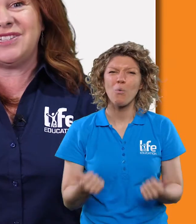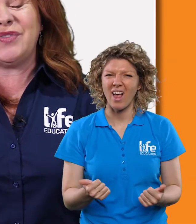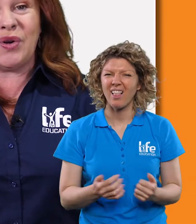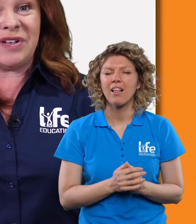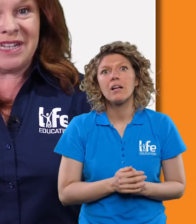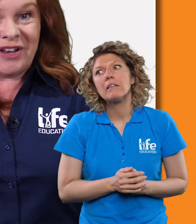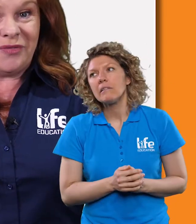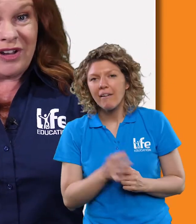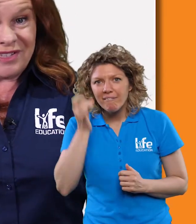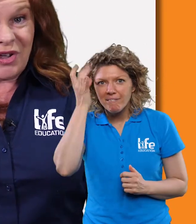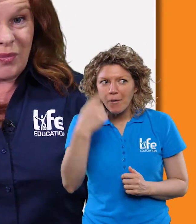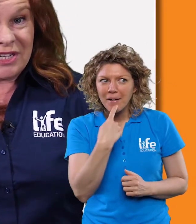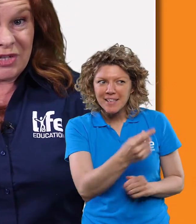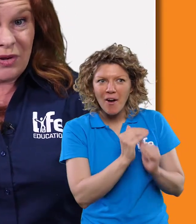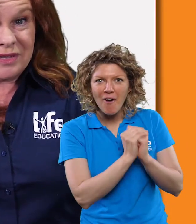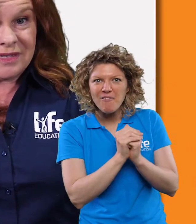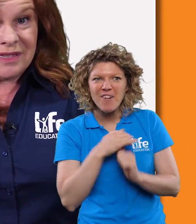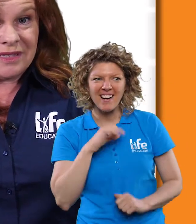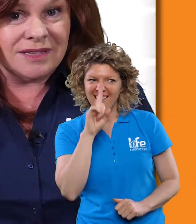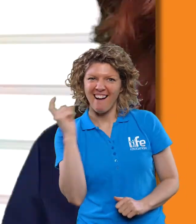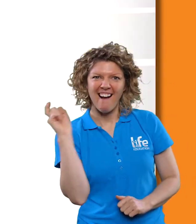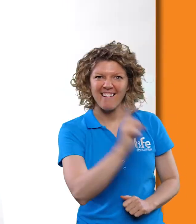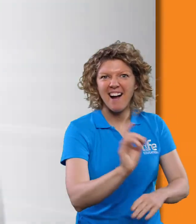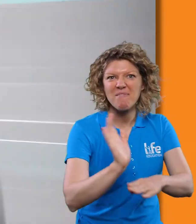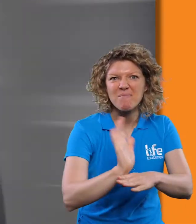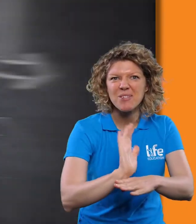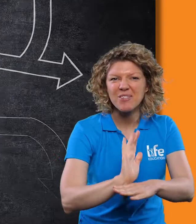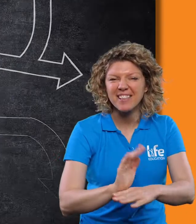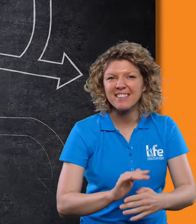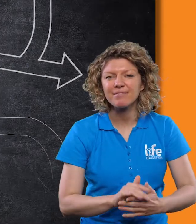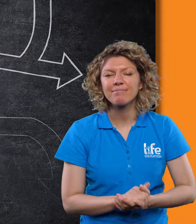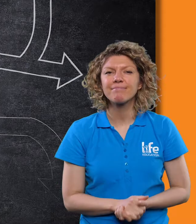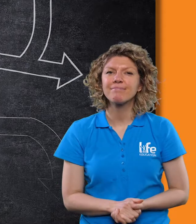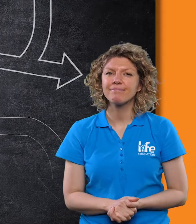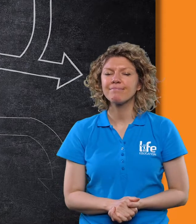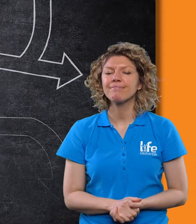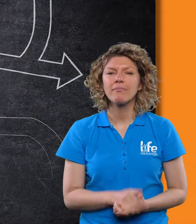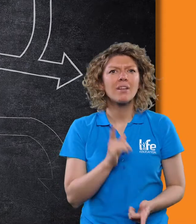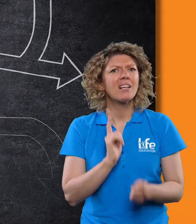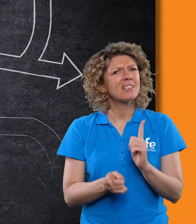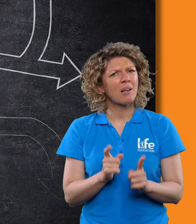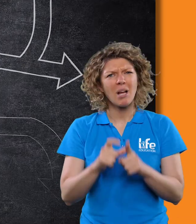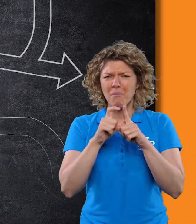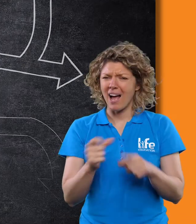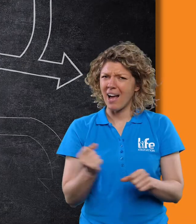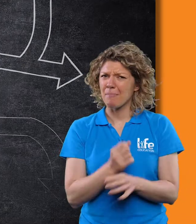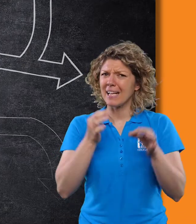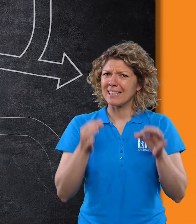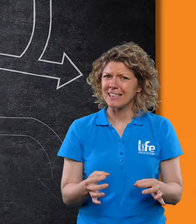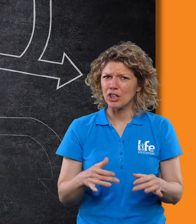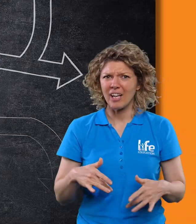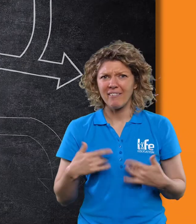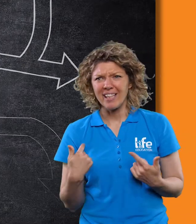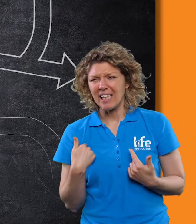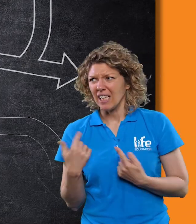Gabby had just forgotten to let her friends know where she was. It can be hard for us to make decisions when we feel under pressure to do something that